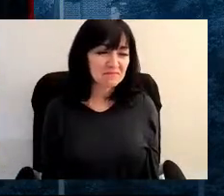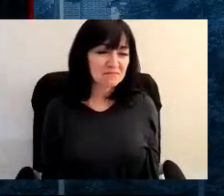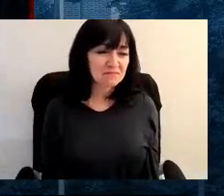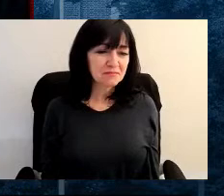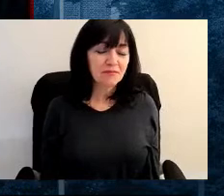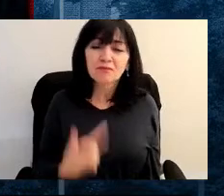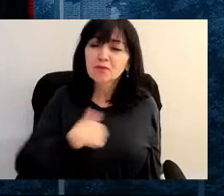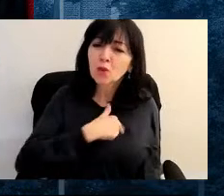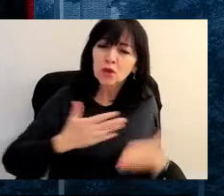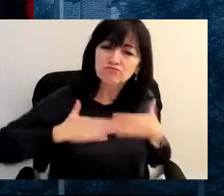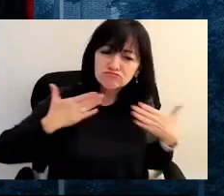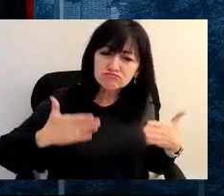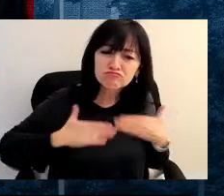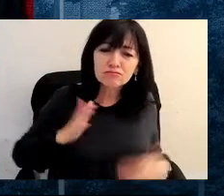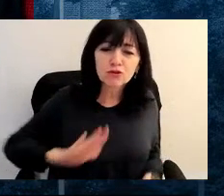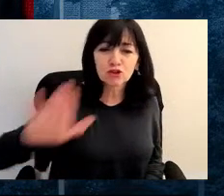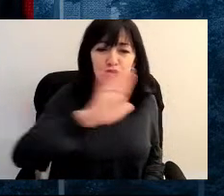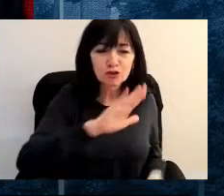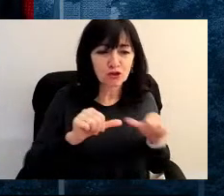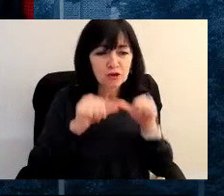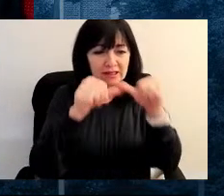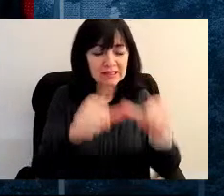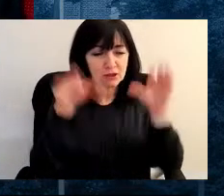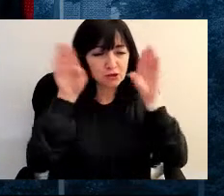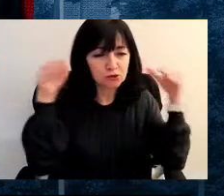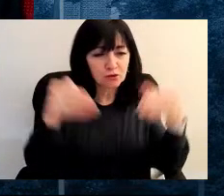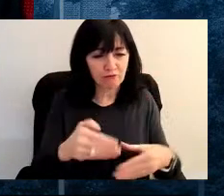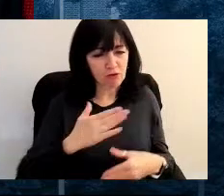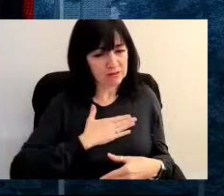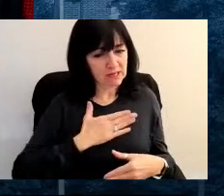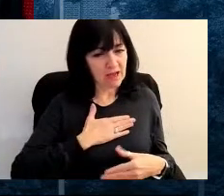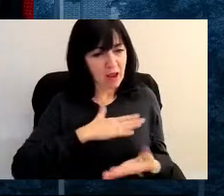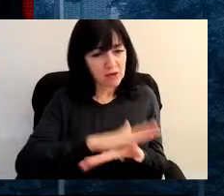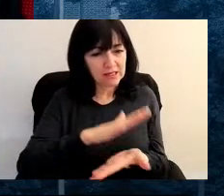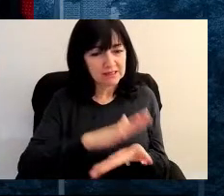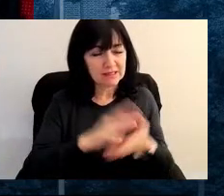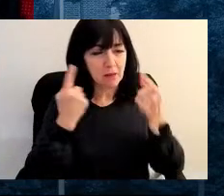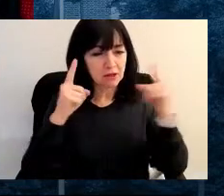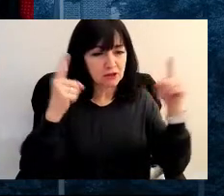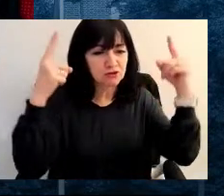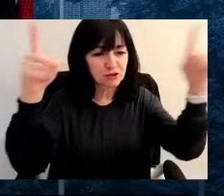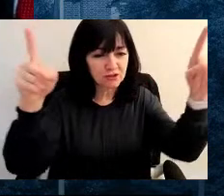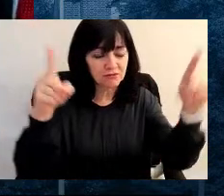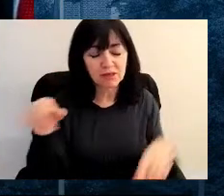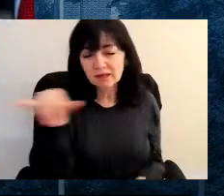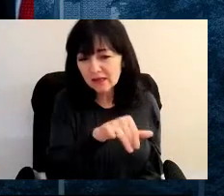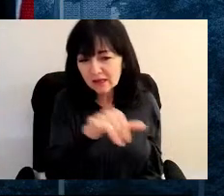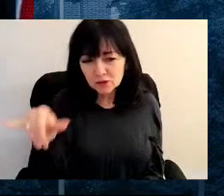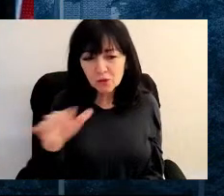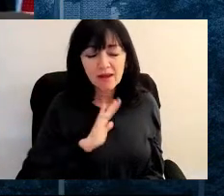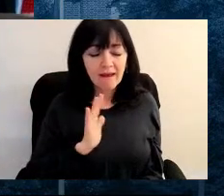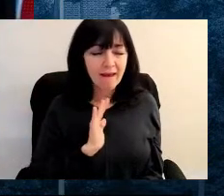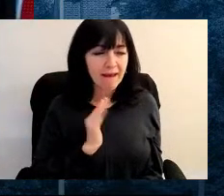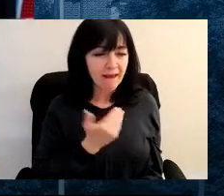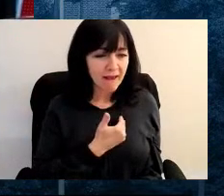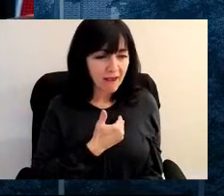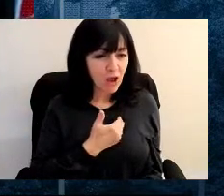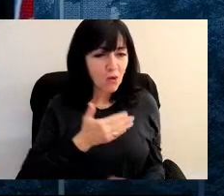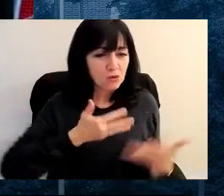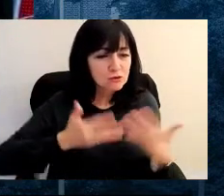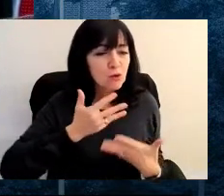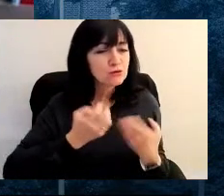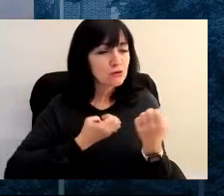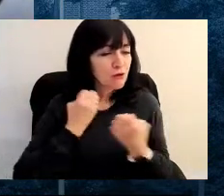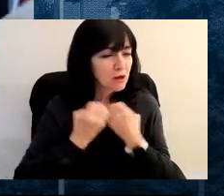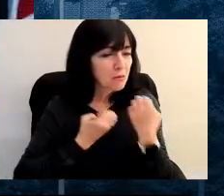We appreciate your continued focus in our academic achievement, as well as our social, emotional, behavioral